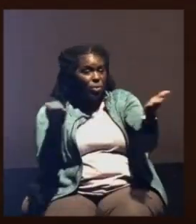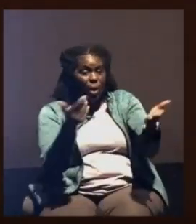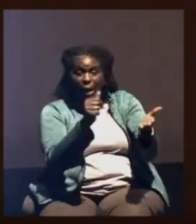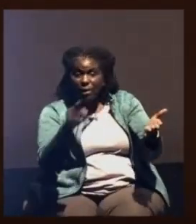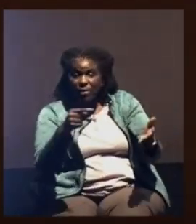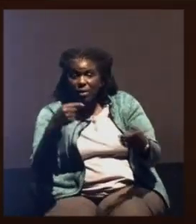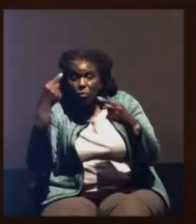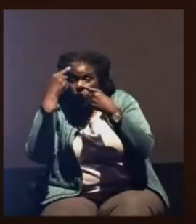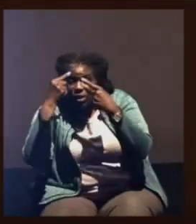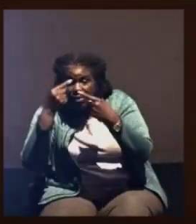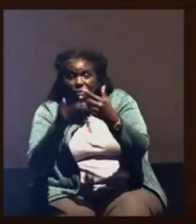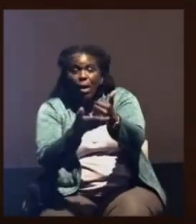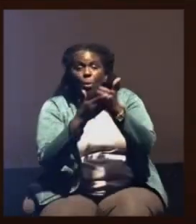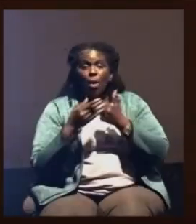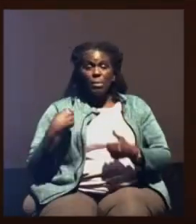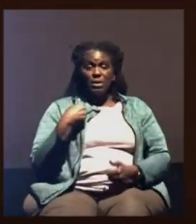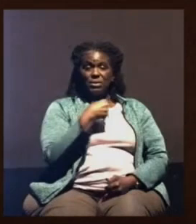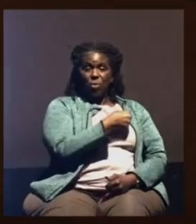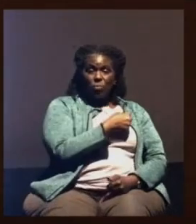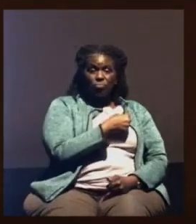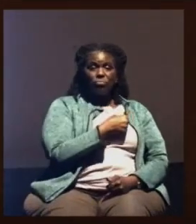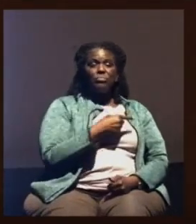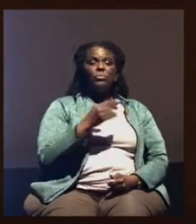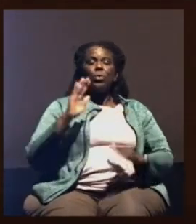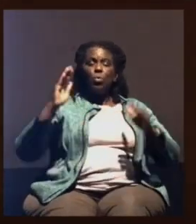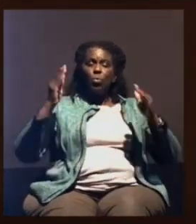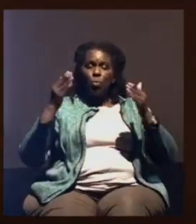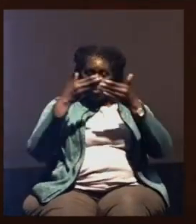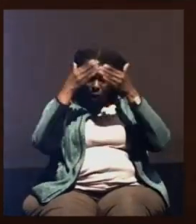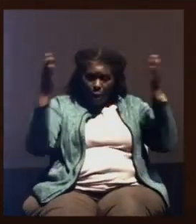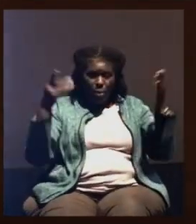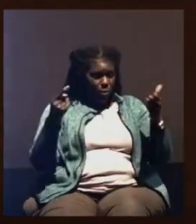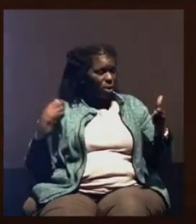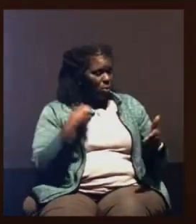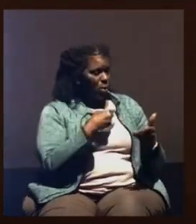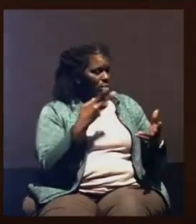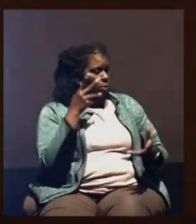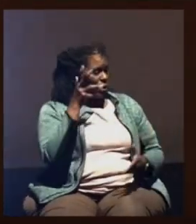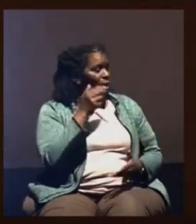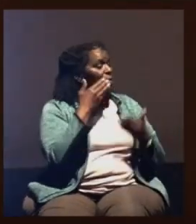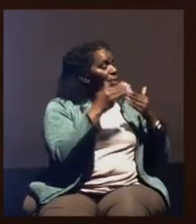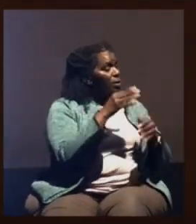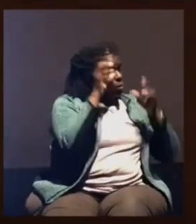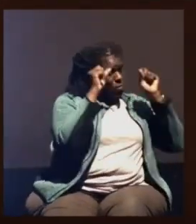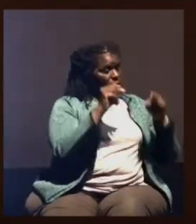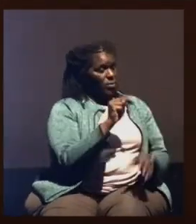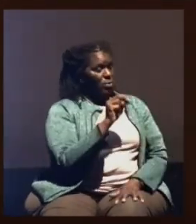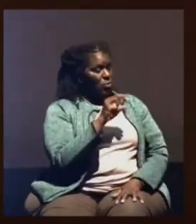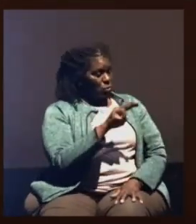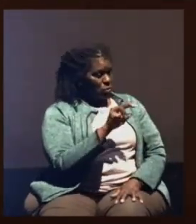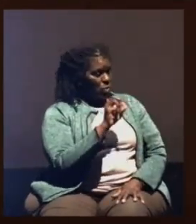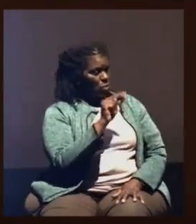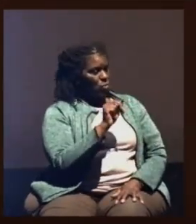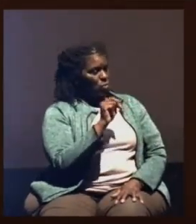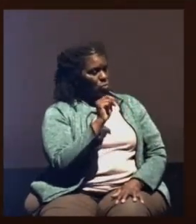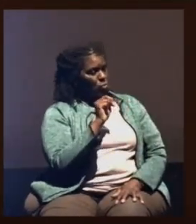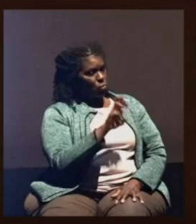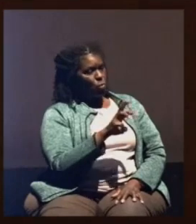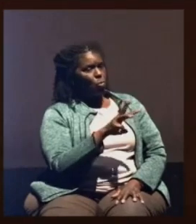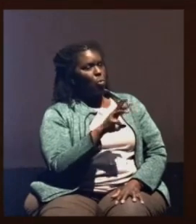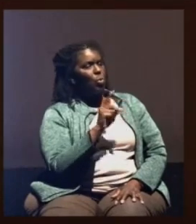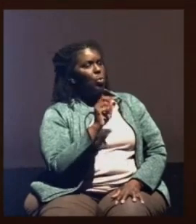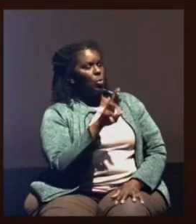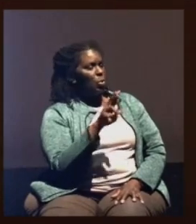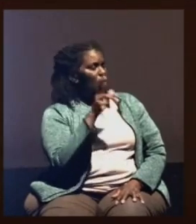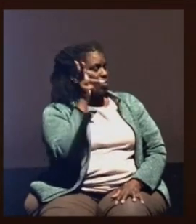would help us all, we're open to that. And we want to thank you, President Newkirk, for really being a voice and listening to our group and really uplifting us. So